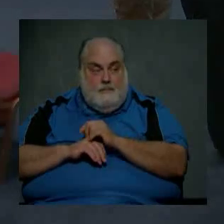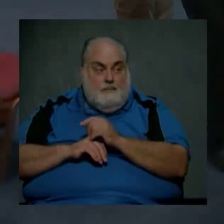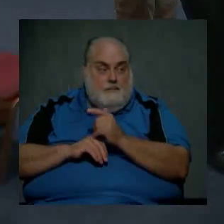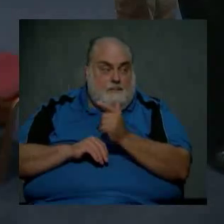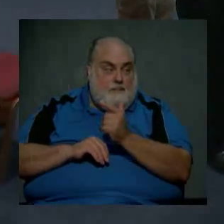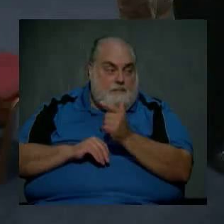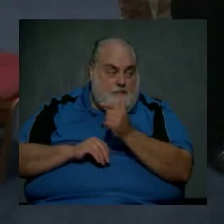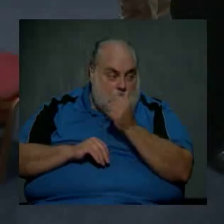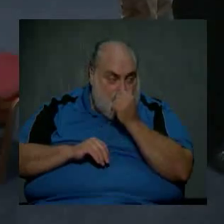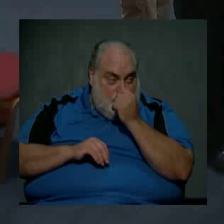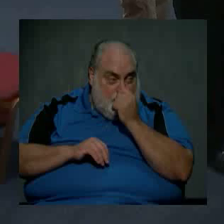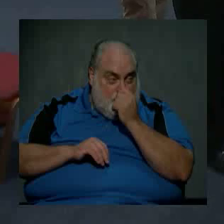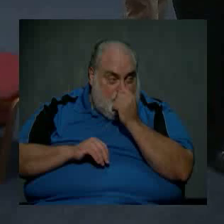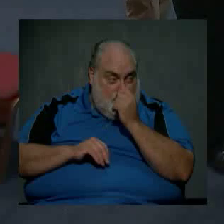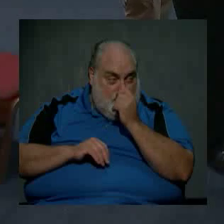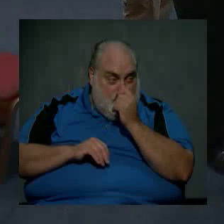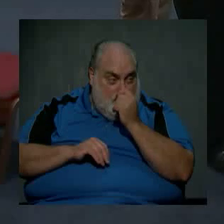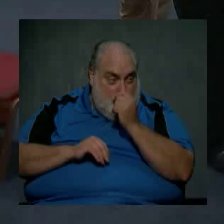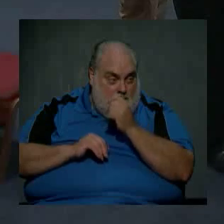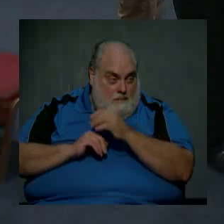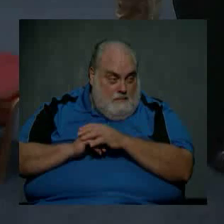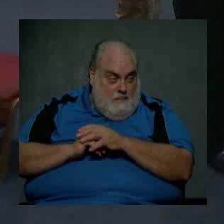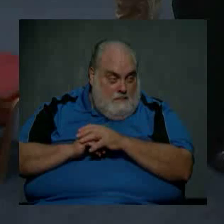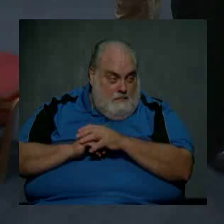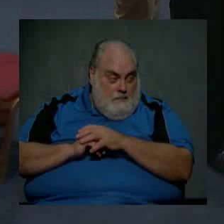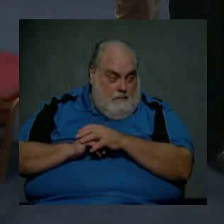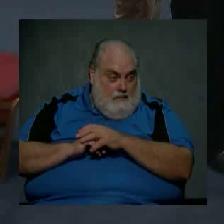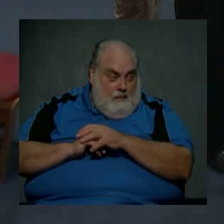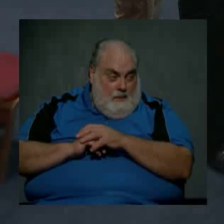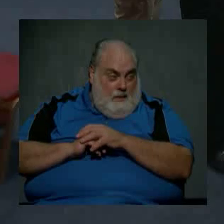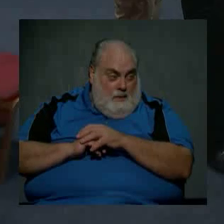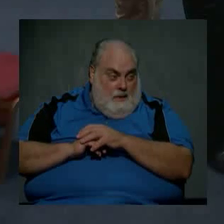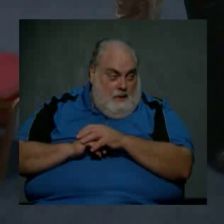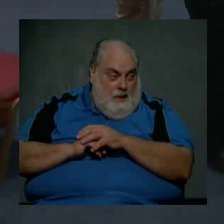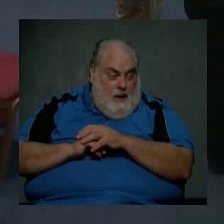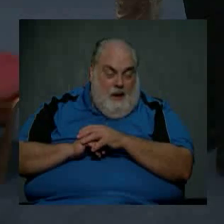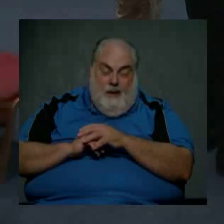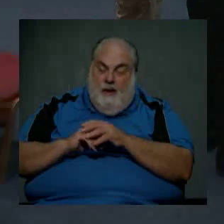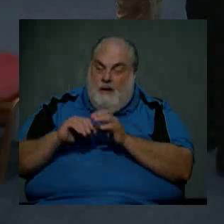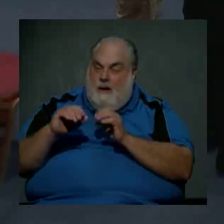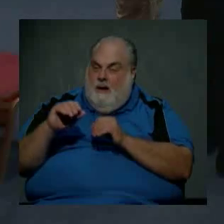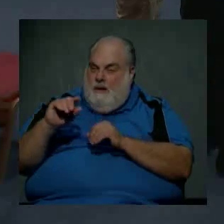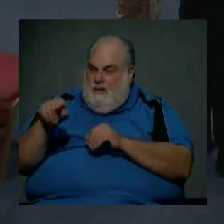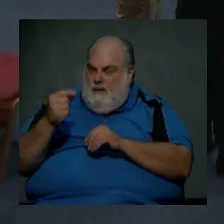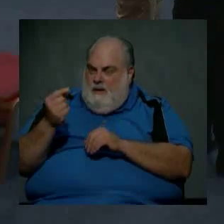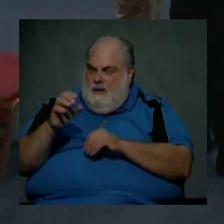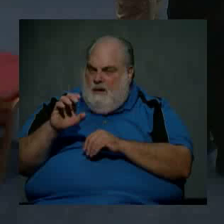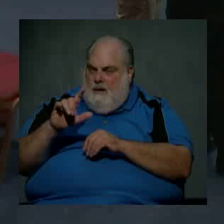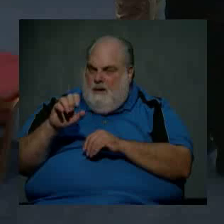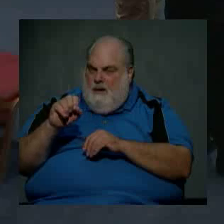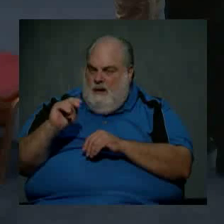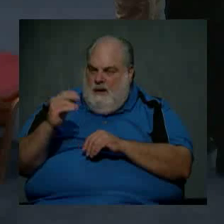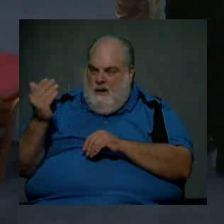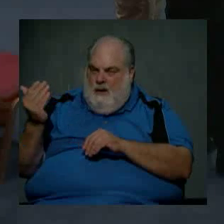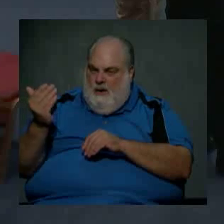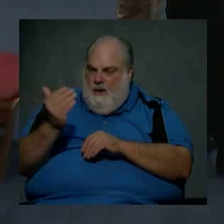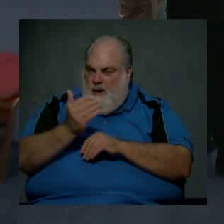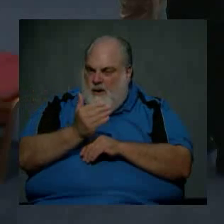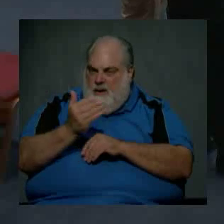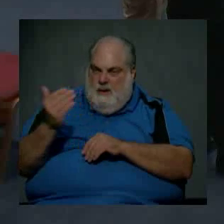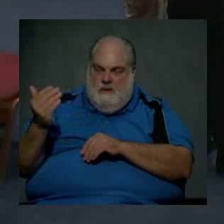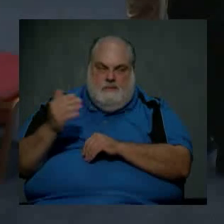plazas? No, we're not changing. No, so it'll be just the Clinton corridor. Just the Clinton corridor. Yeah, I